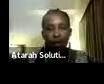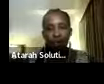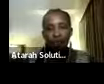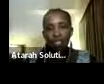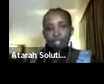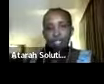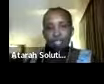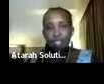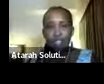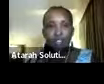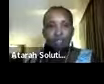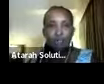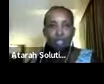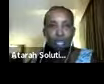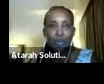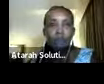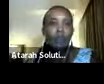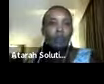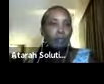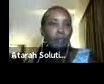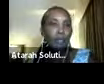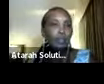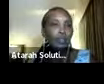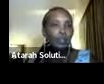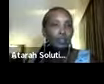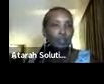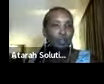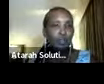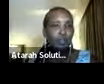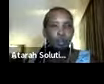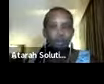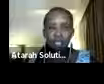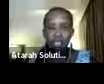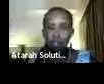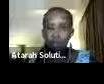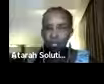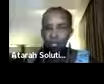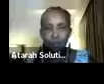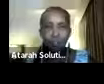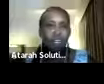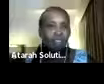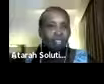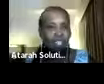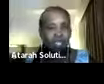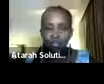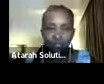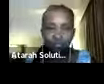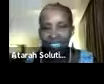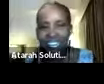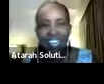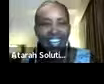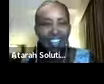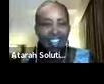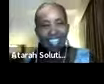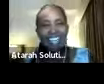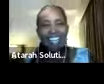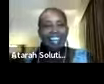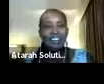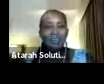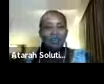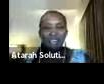being offered trainings today by Pathway Solutions. Oh my God, you guys have too many options. Frank, this is not fair.